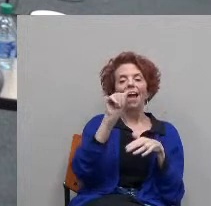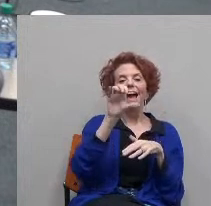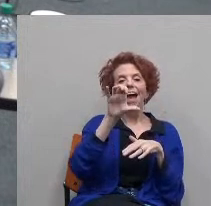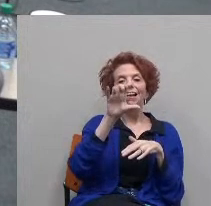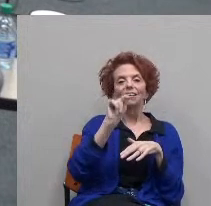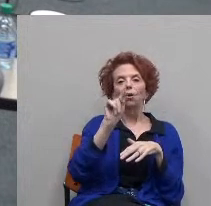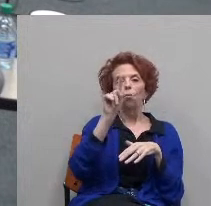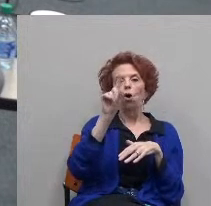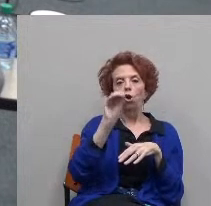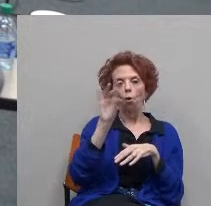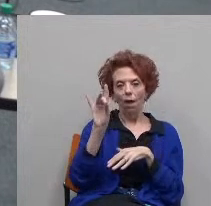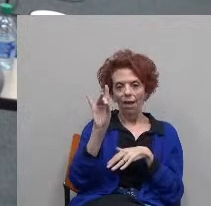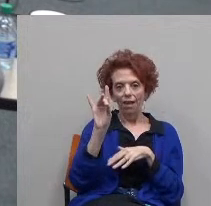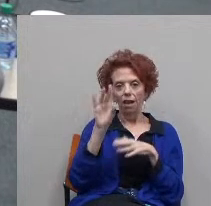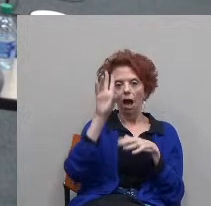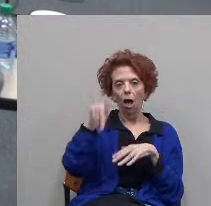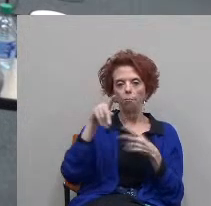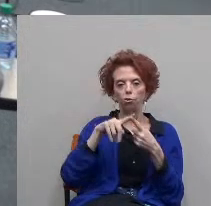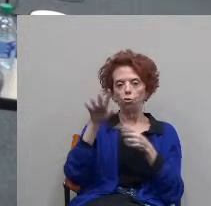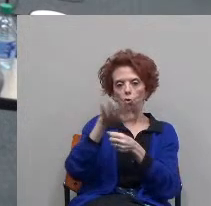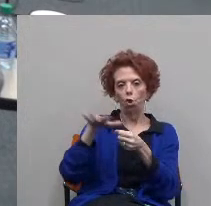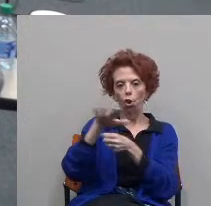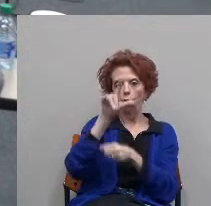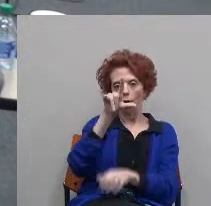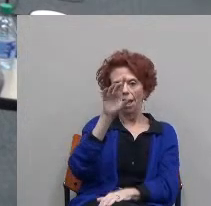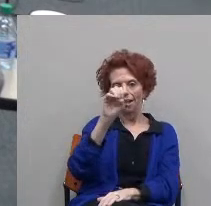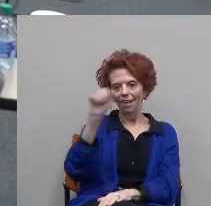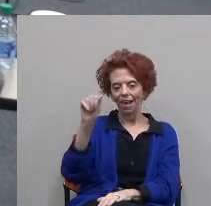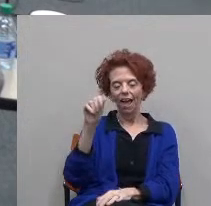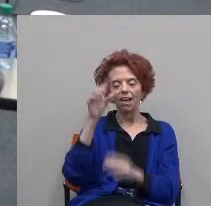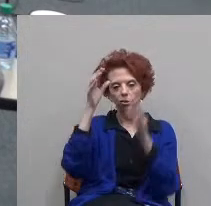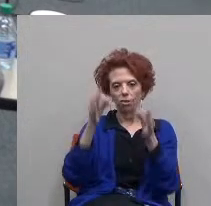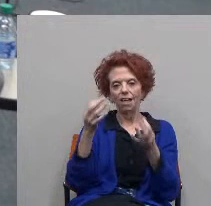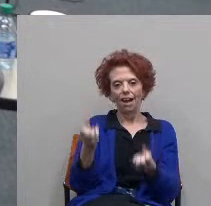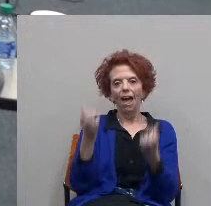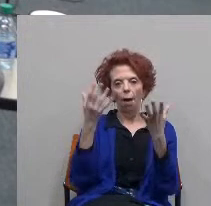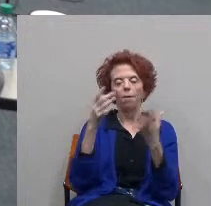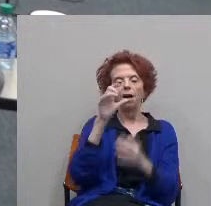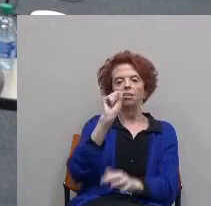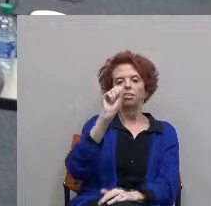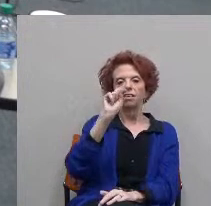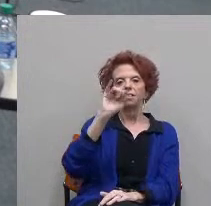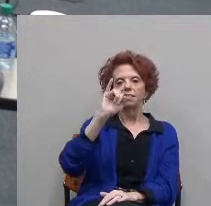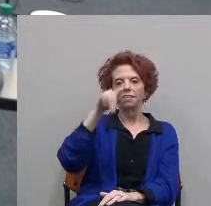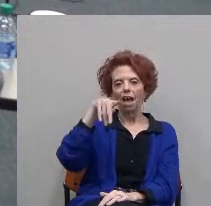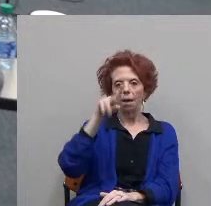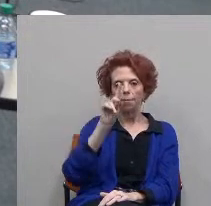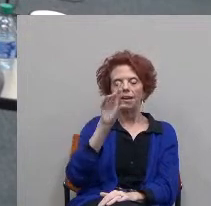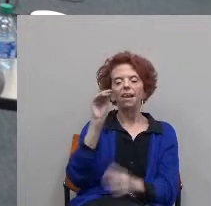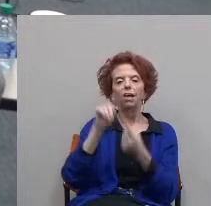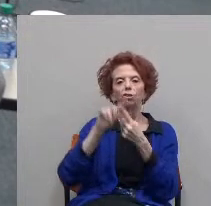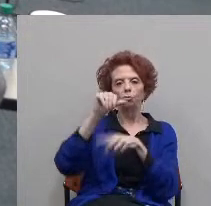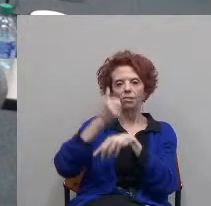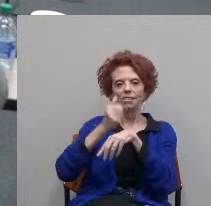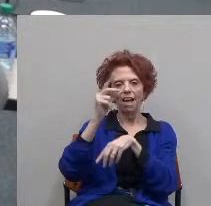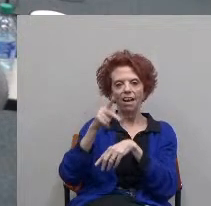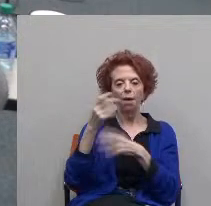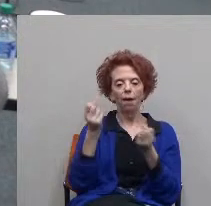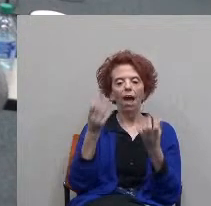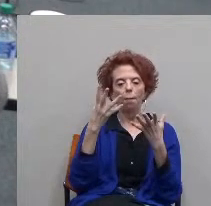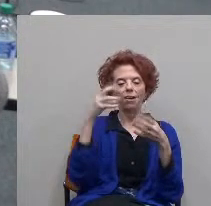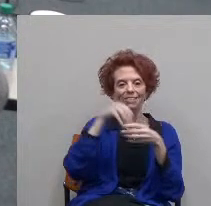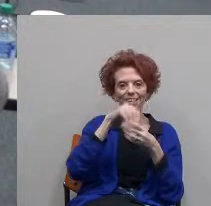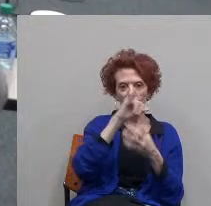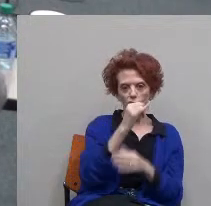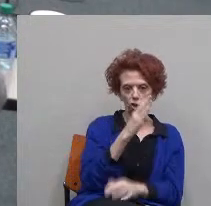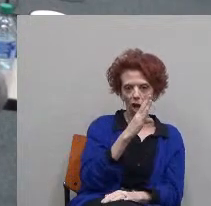108, up to the local LEA to decide how much, if a stipend, to arrange how much this could be job embedded.